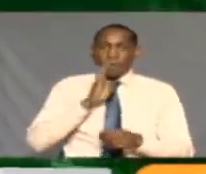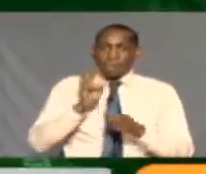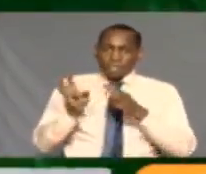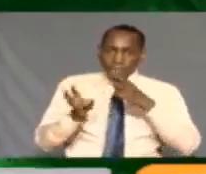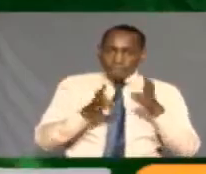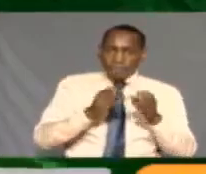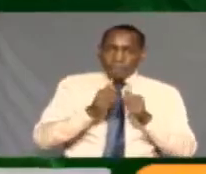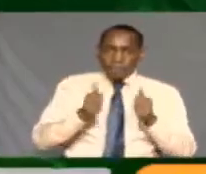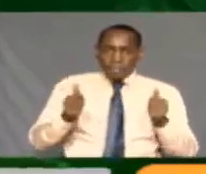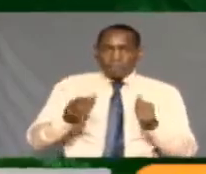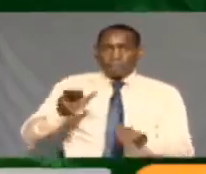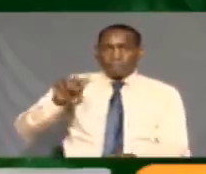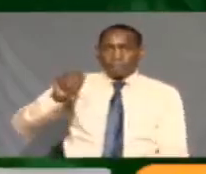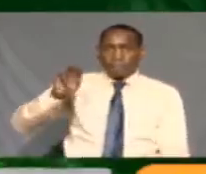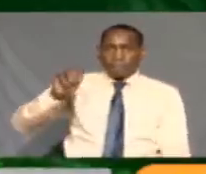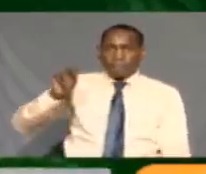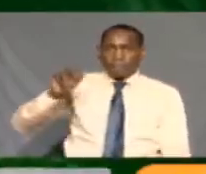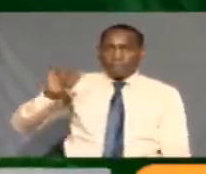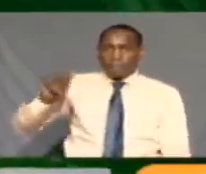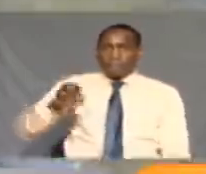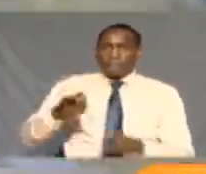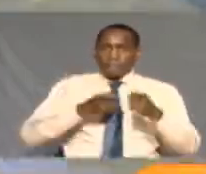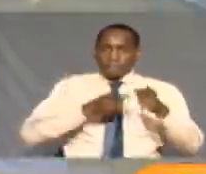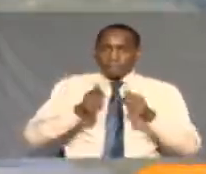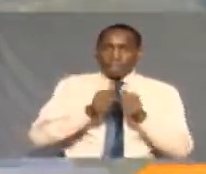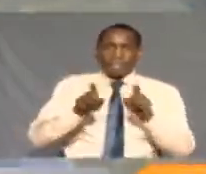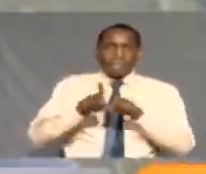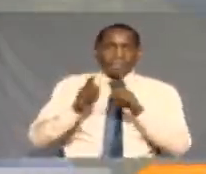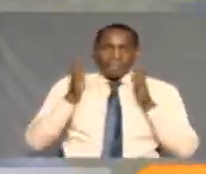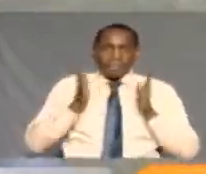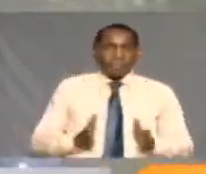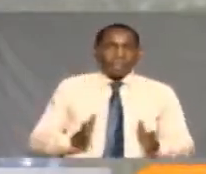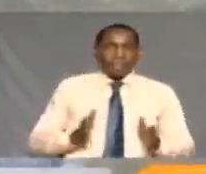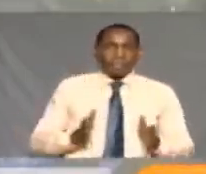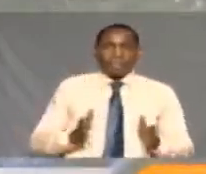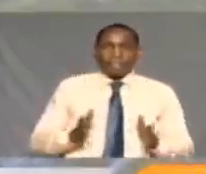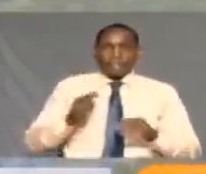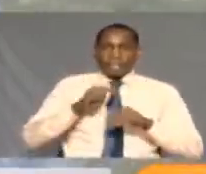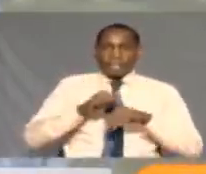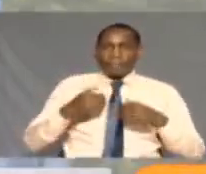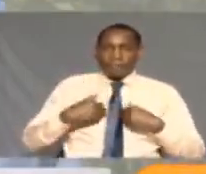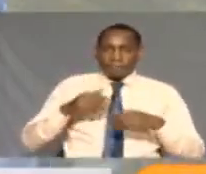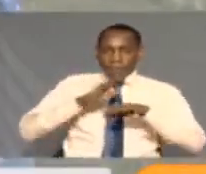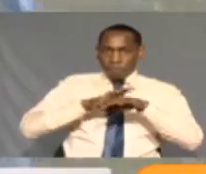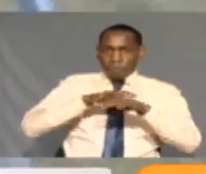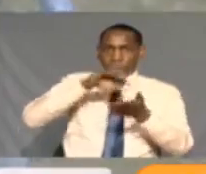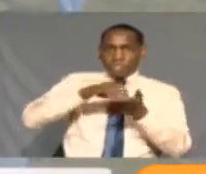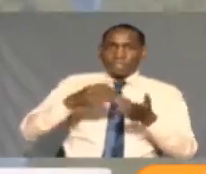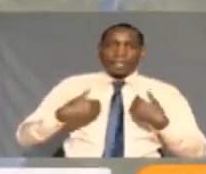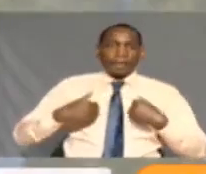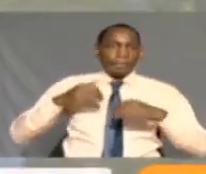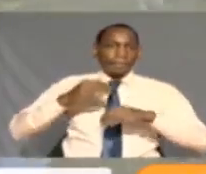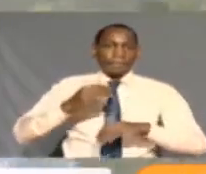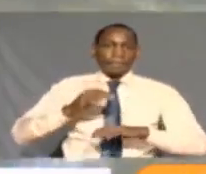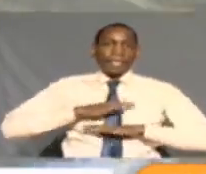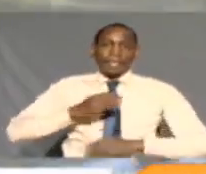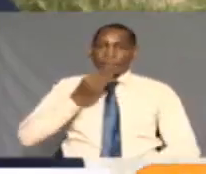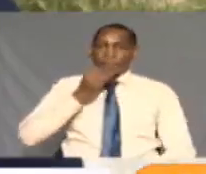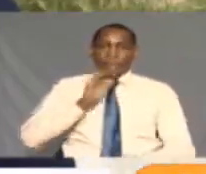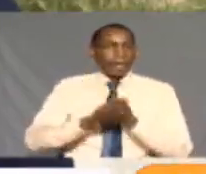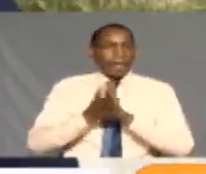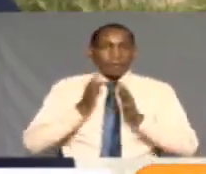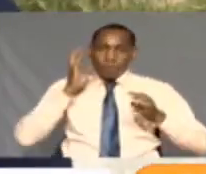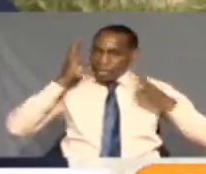the ammonia levels are contained. It's just like a human being. Once you're put in an optimum situation and you have enough feed and you don't have